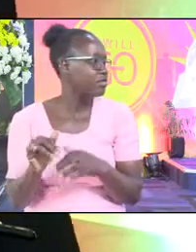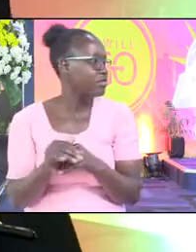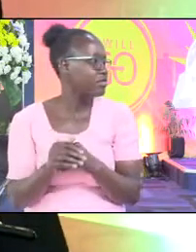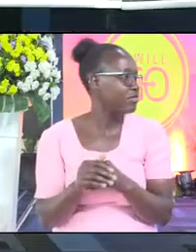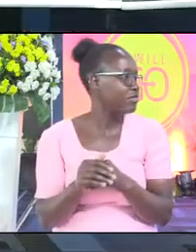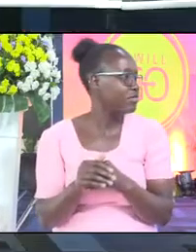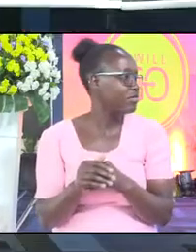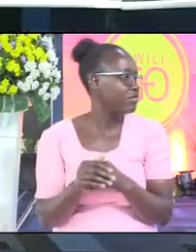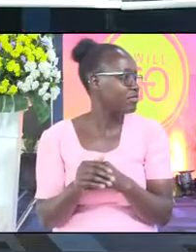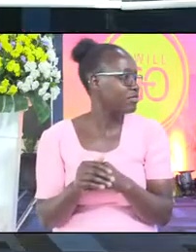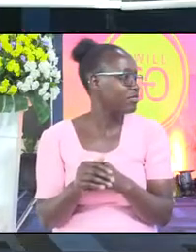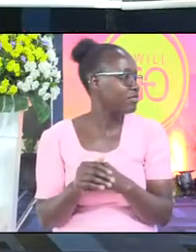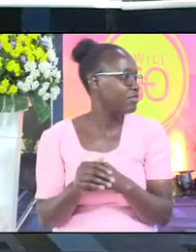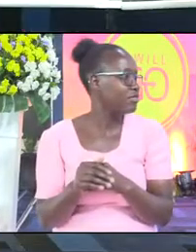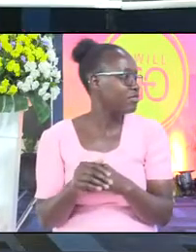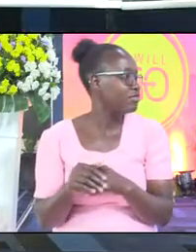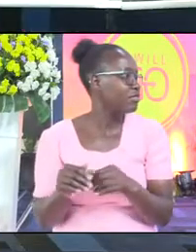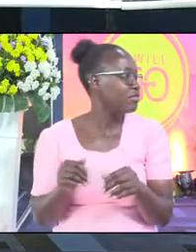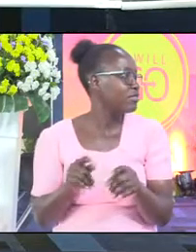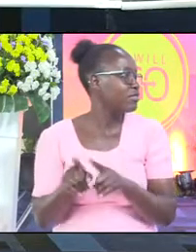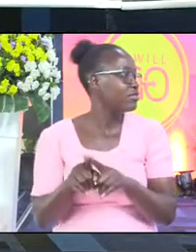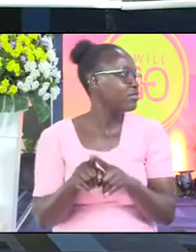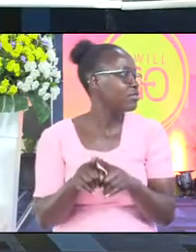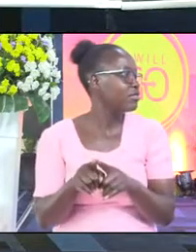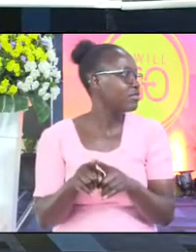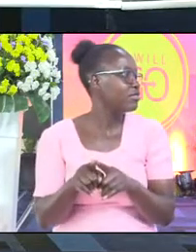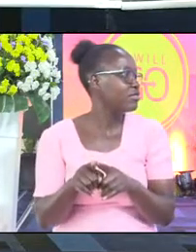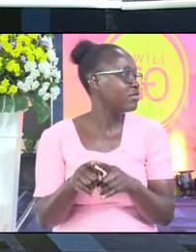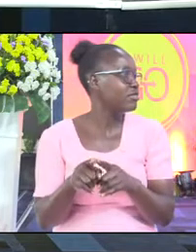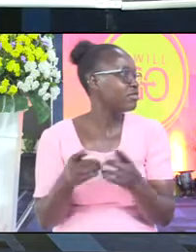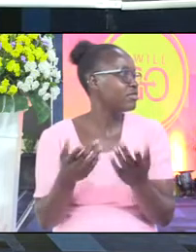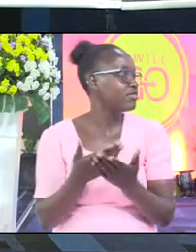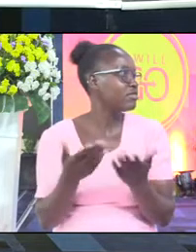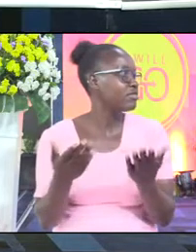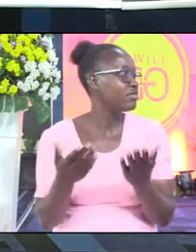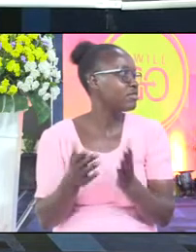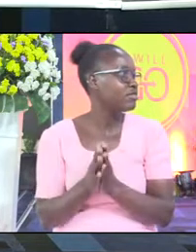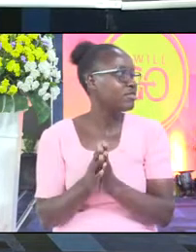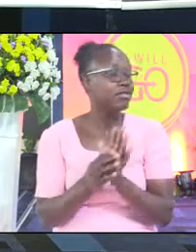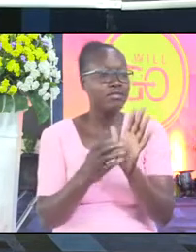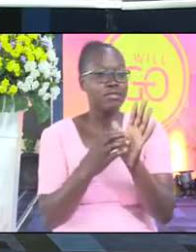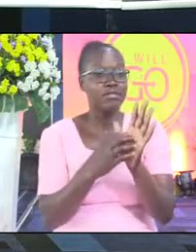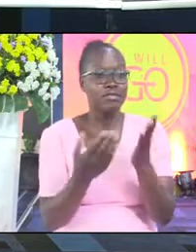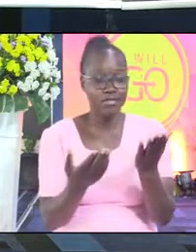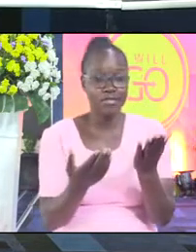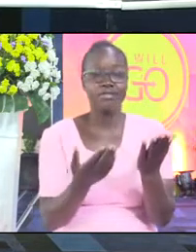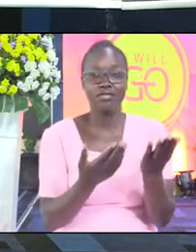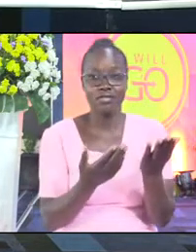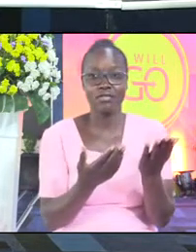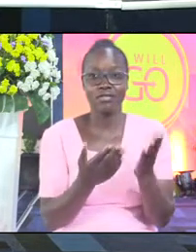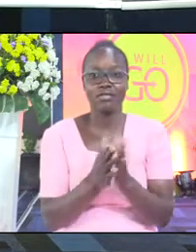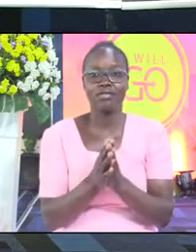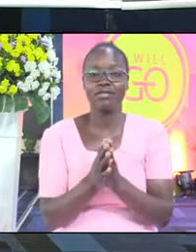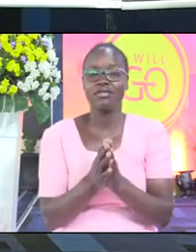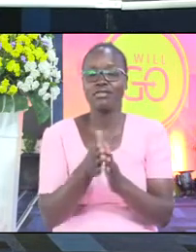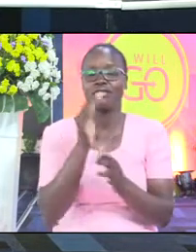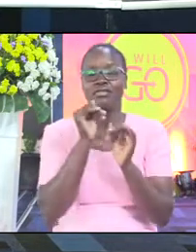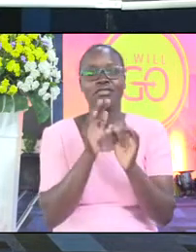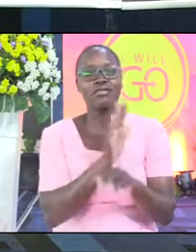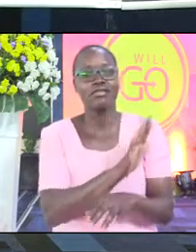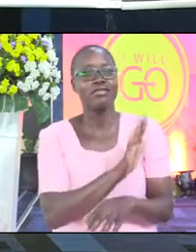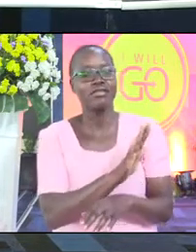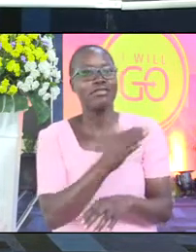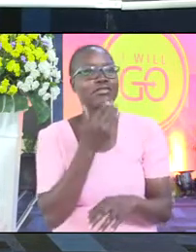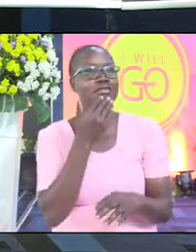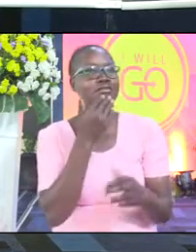yes, yes, she is. Ladies and gentlemen, Ashley's, I'm advertising. I know it's a Sabbath, but yeah, it's a good place to go.